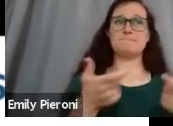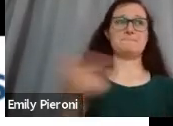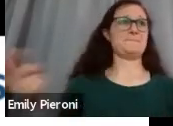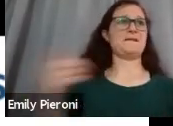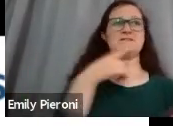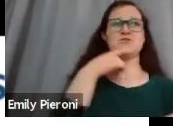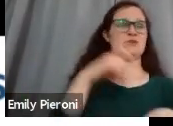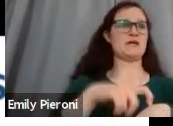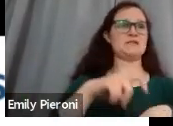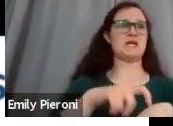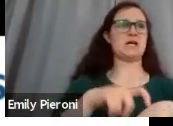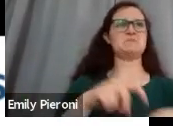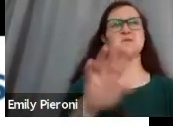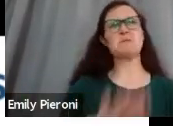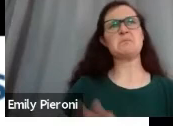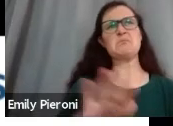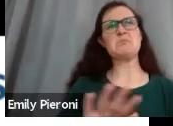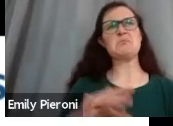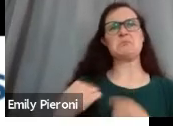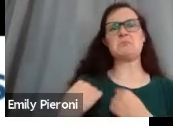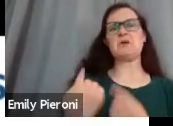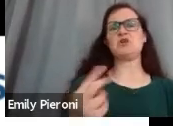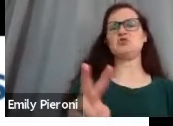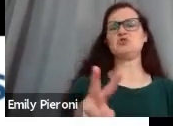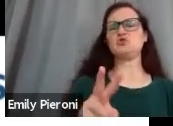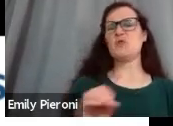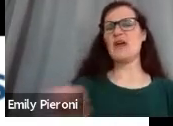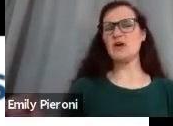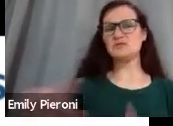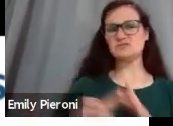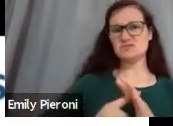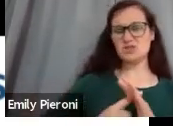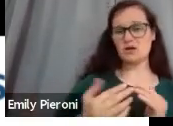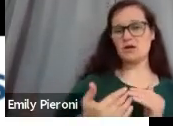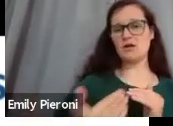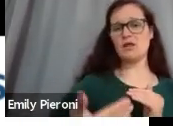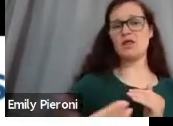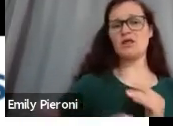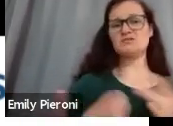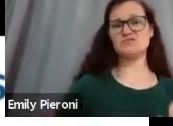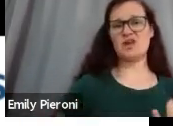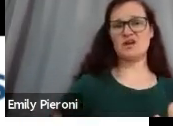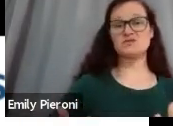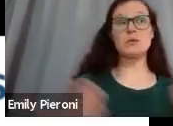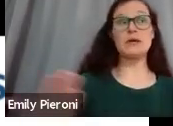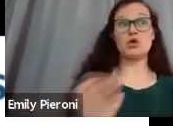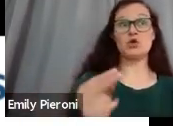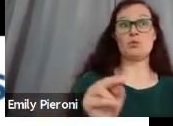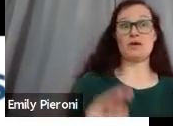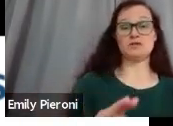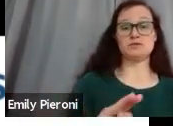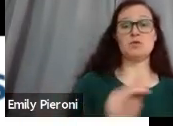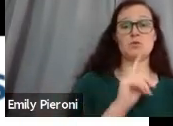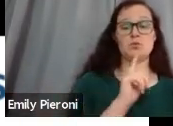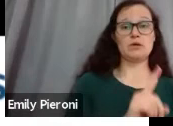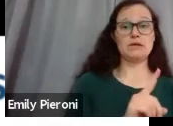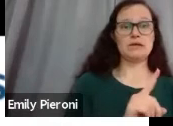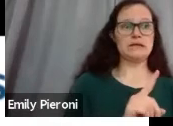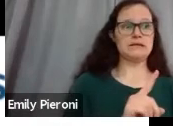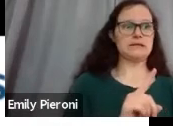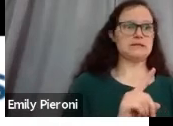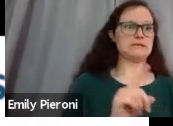about 2000. And so you can see in New Mexico, we've started looking at these issues of how do you